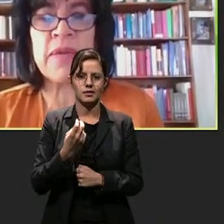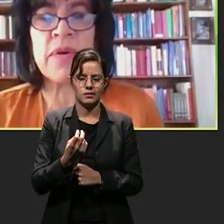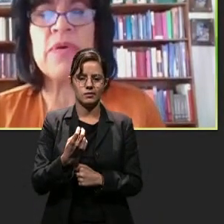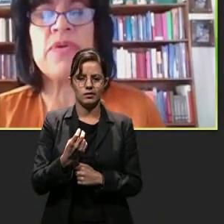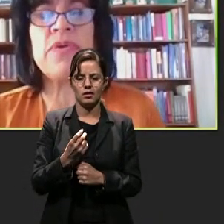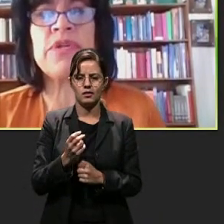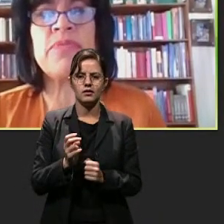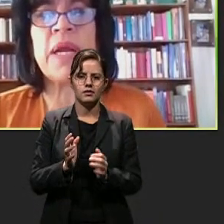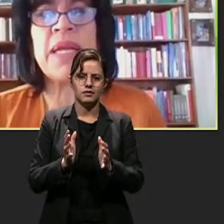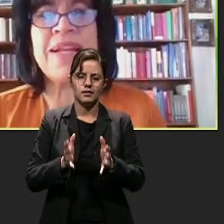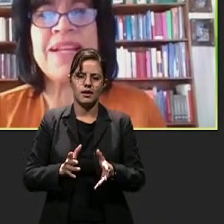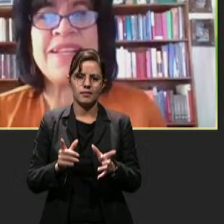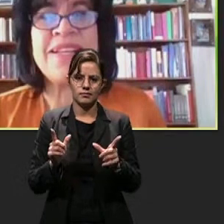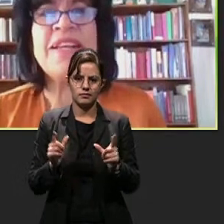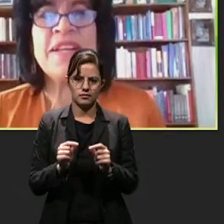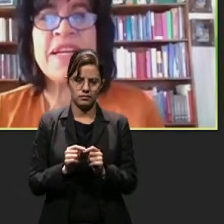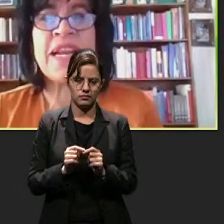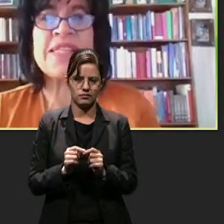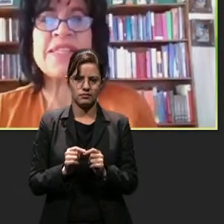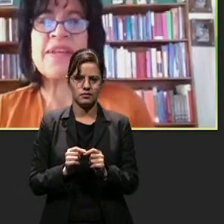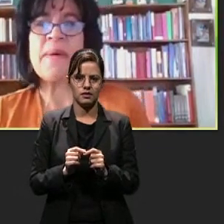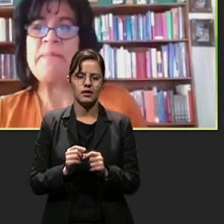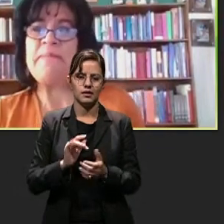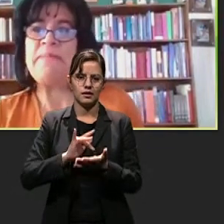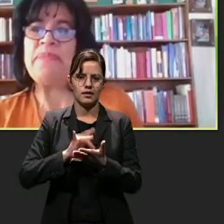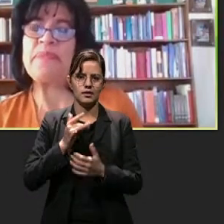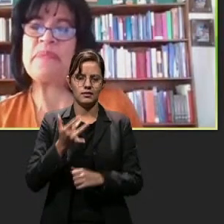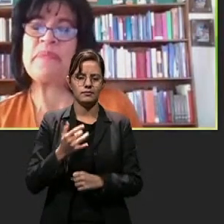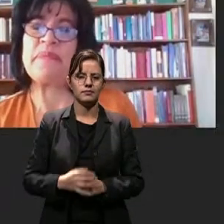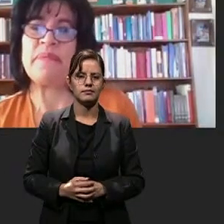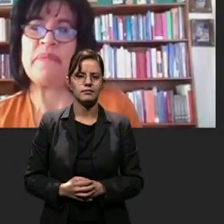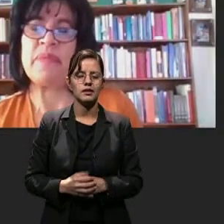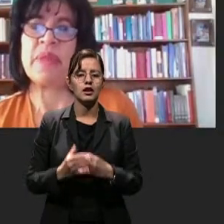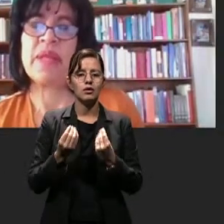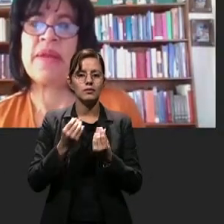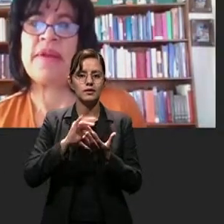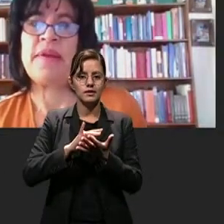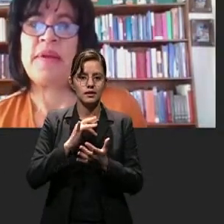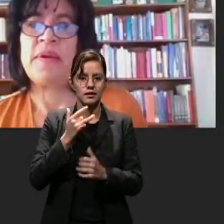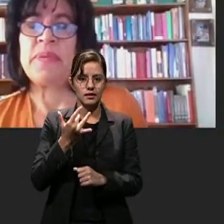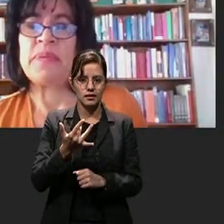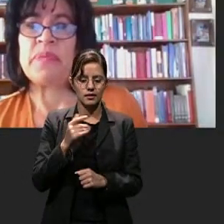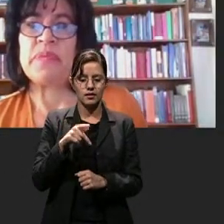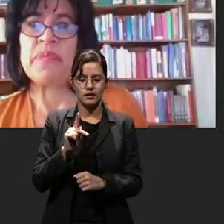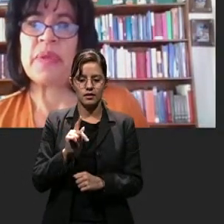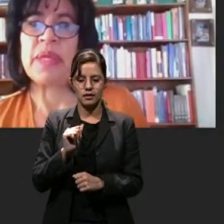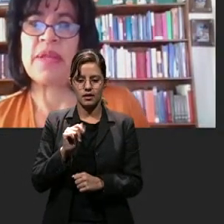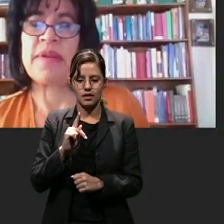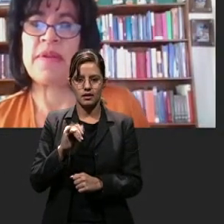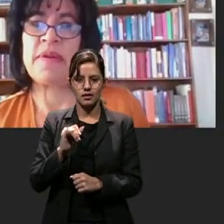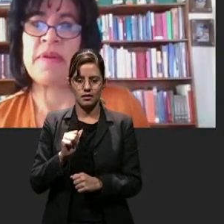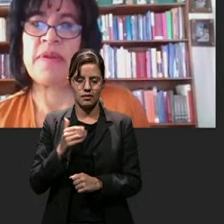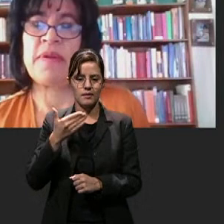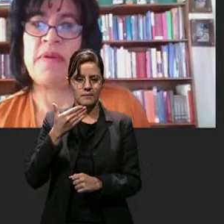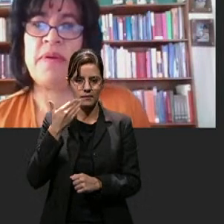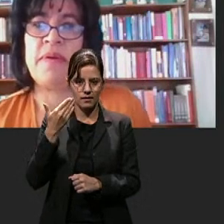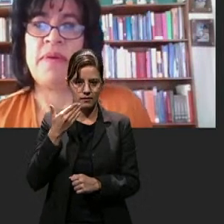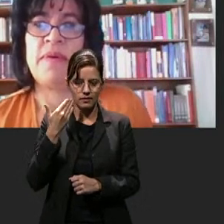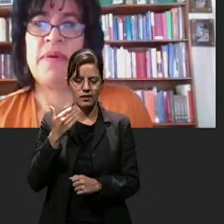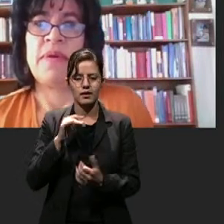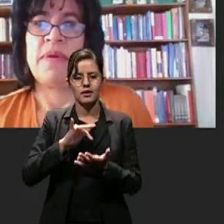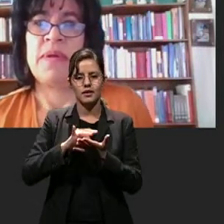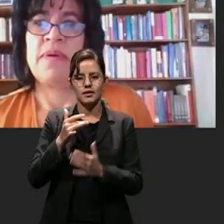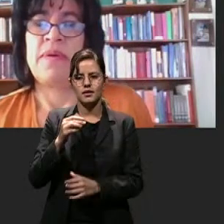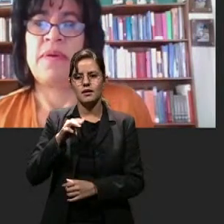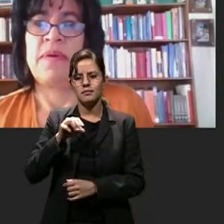this, we are closing our first panel. Thank you very much. Thank you very much, Katia. Thank you very much